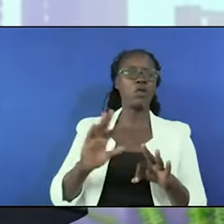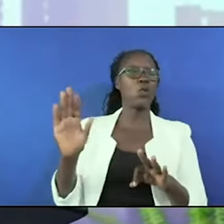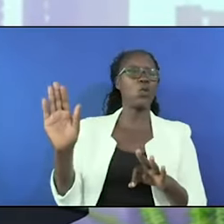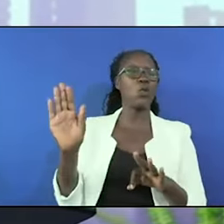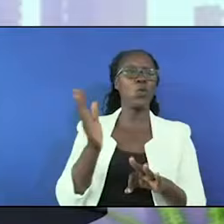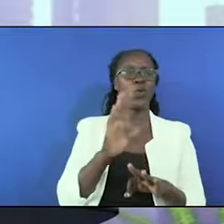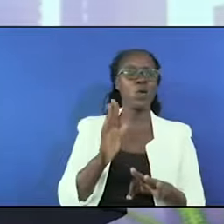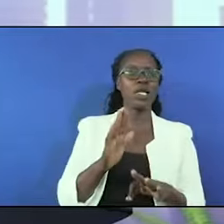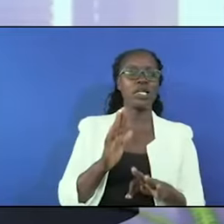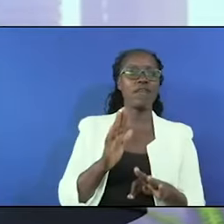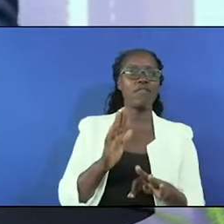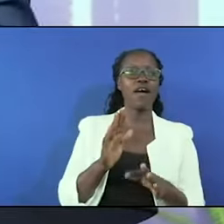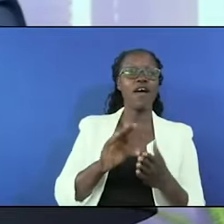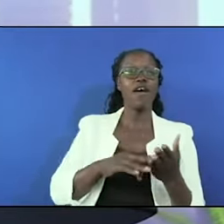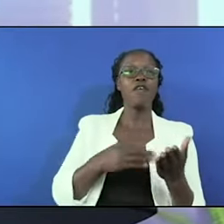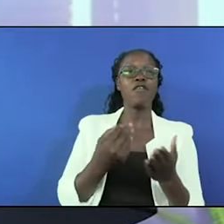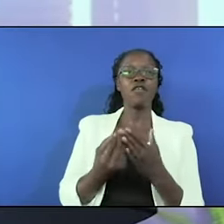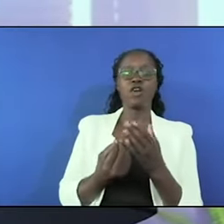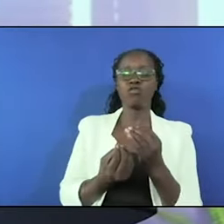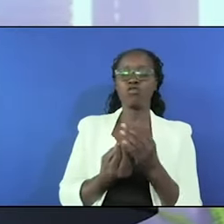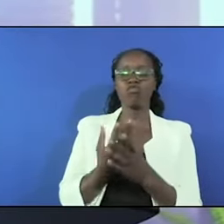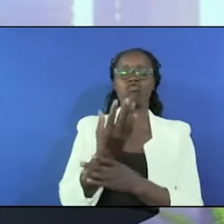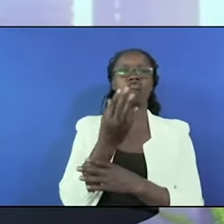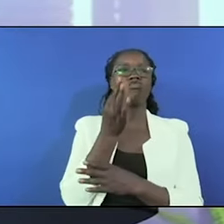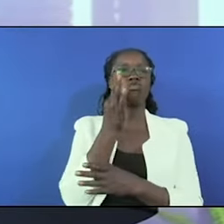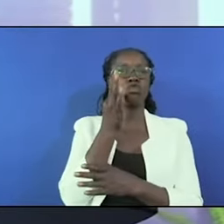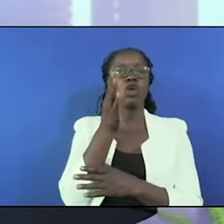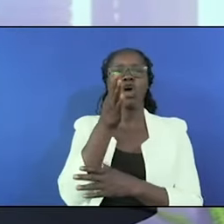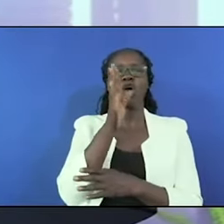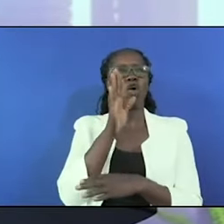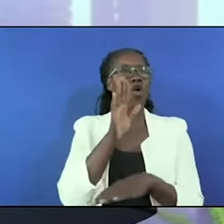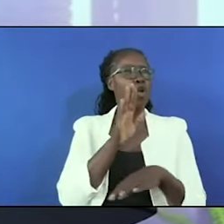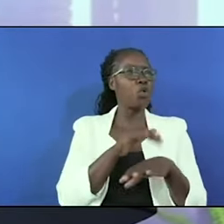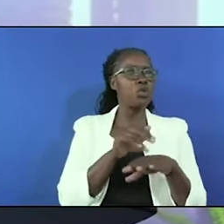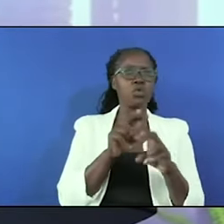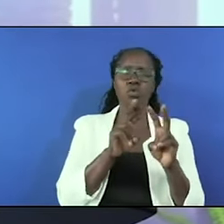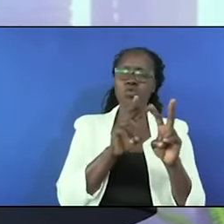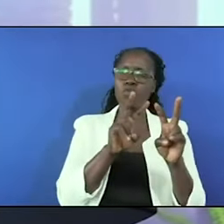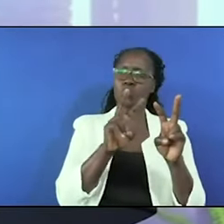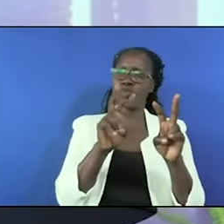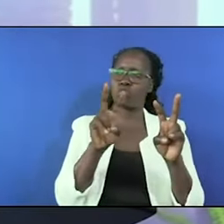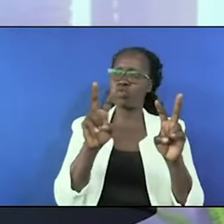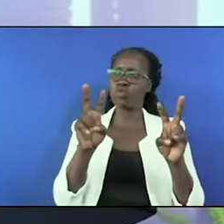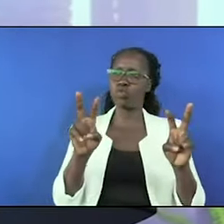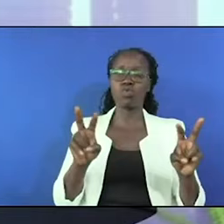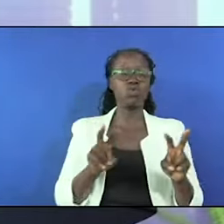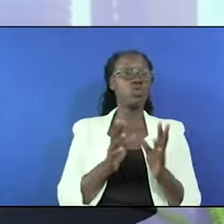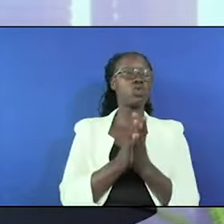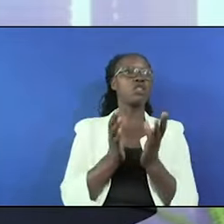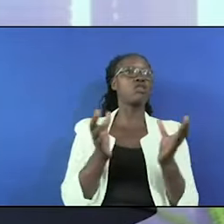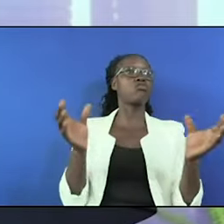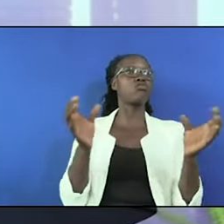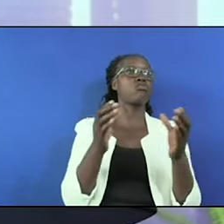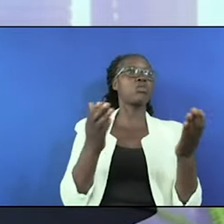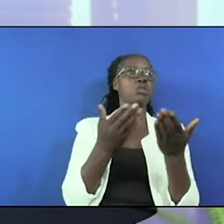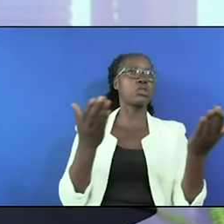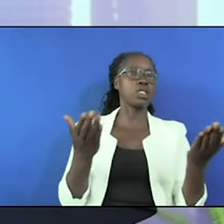barren. Hallelujah. God is giving a promise to some parent in this